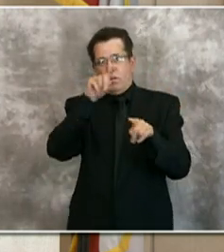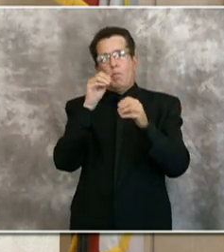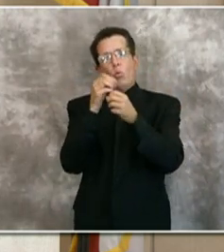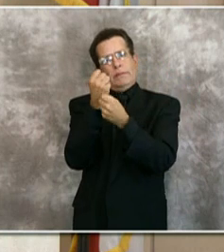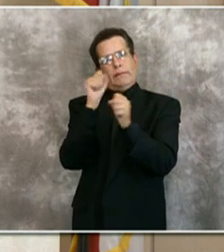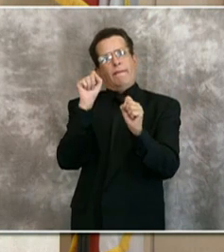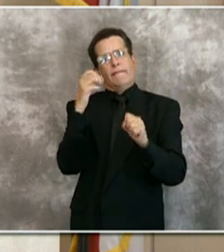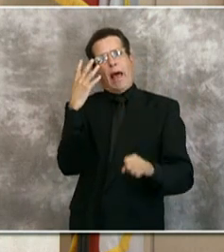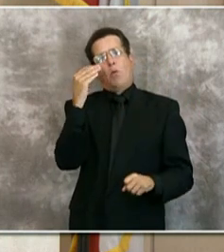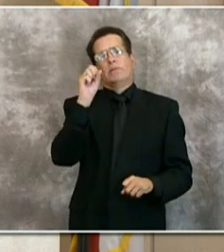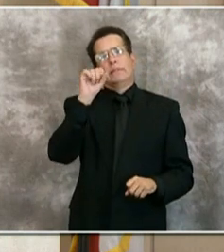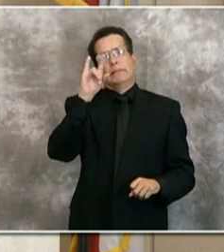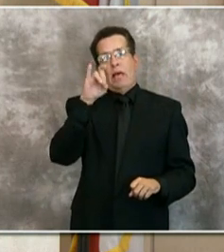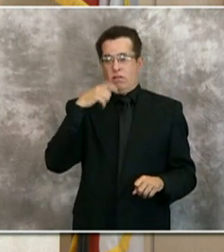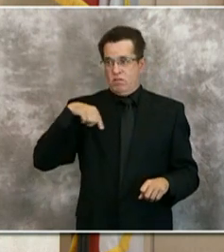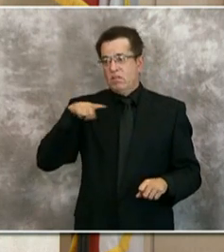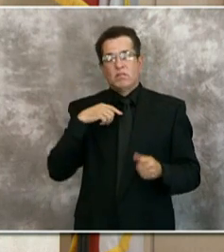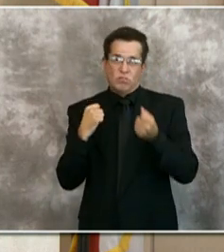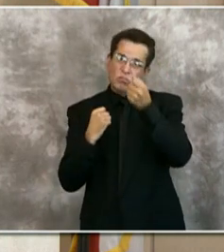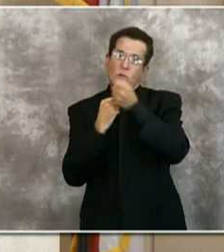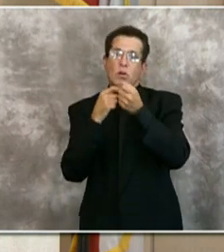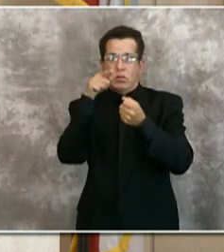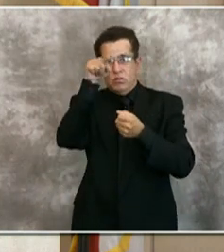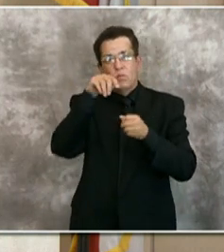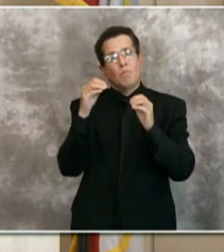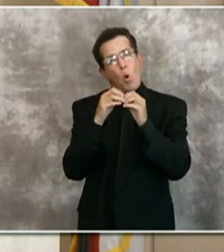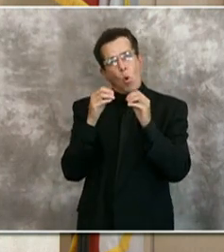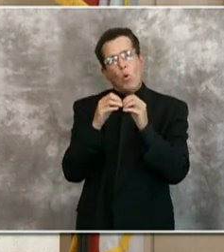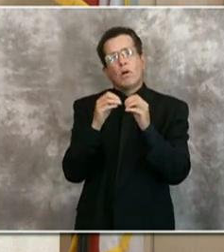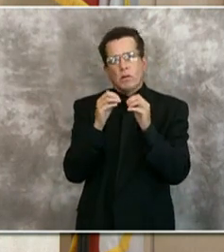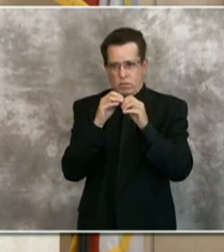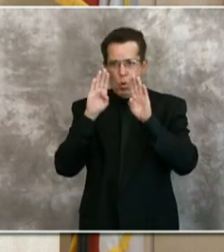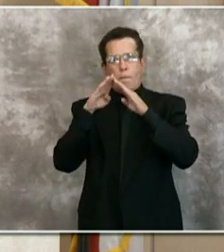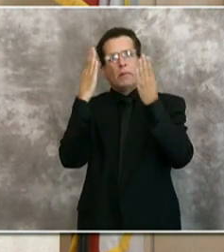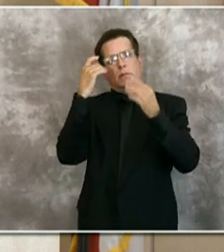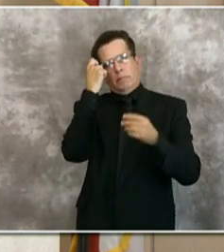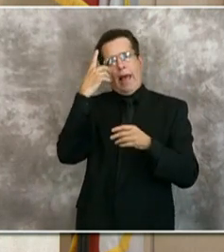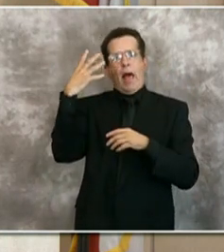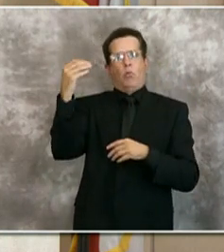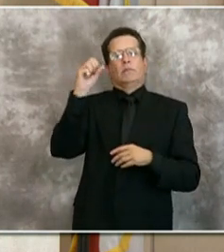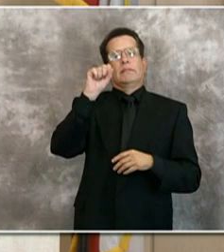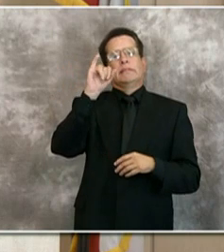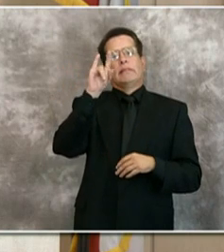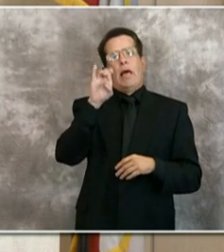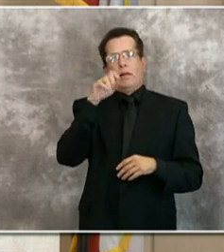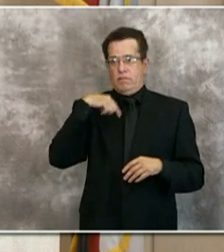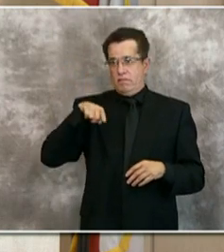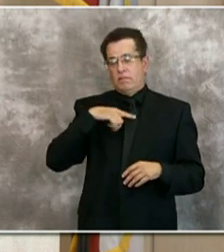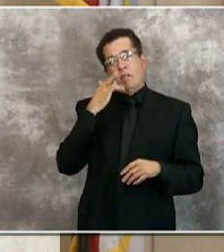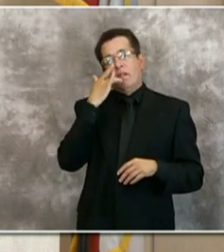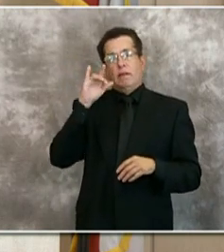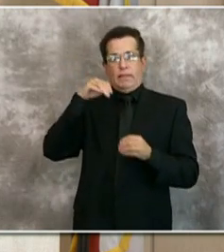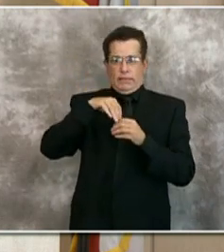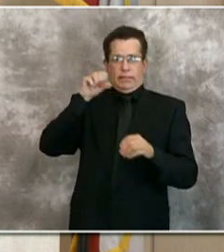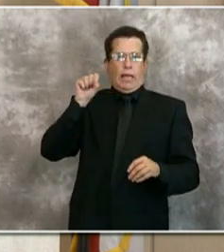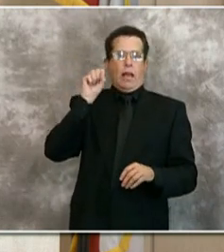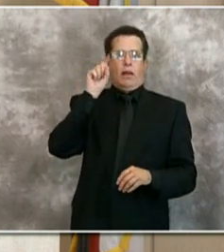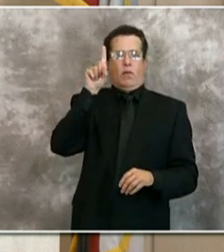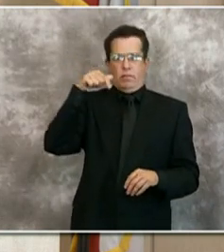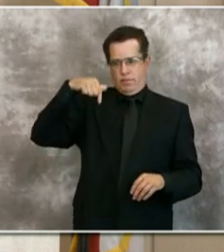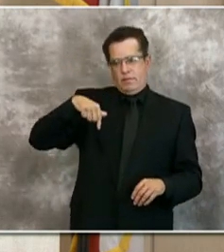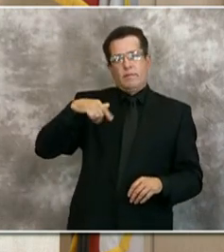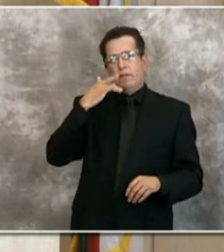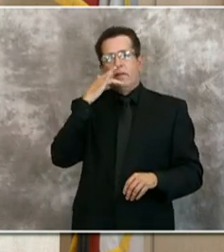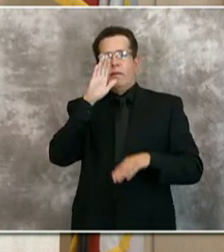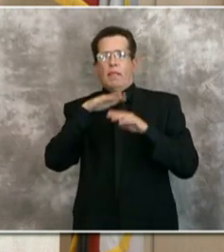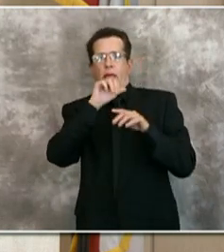think we're going to have to continue to do more of that as we look for that. And I think in San Diego, we have a natural advantage that other areas across the United States